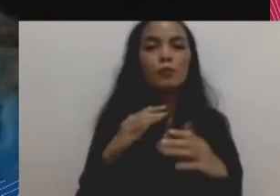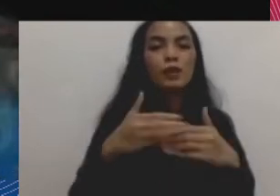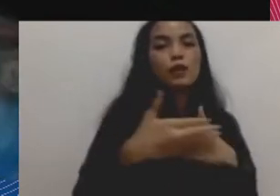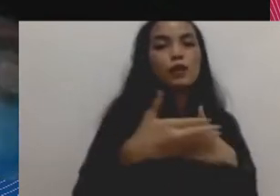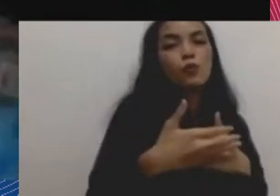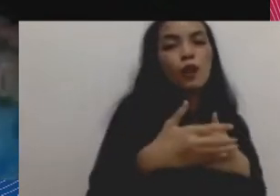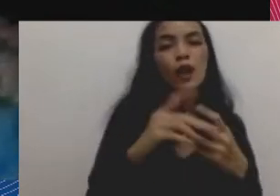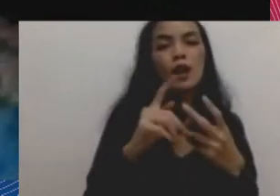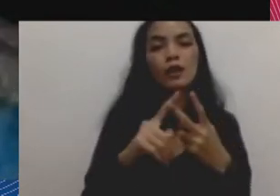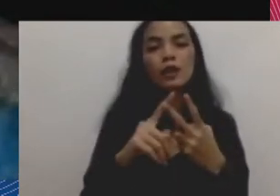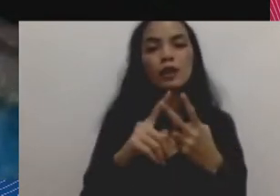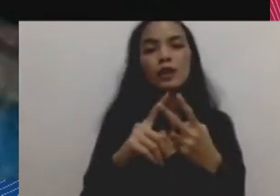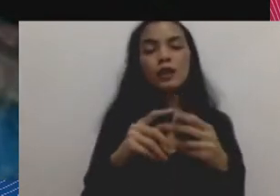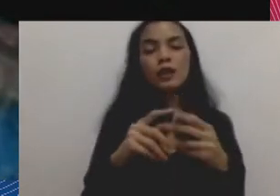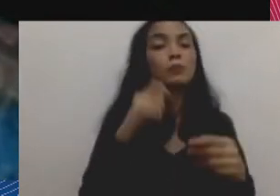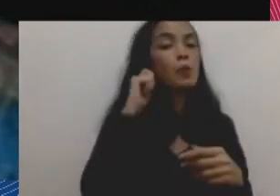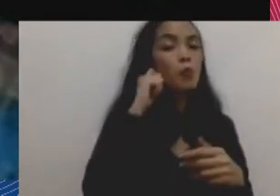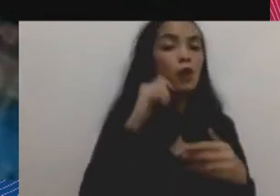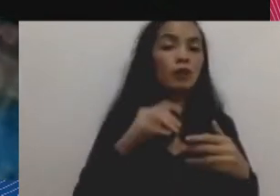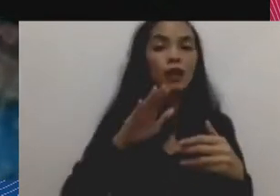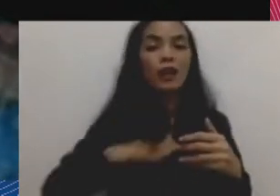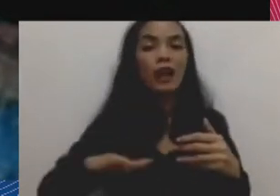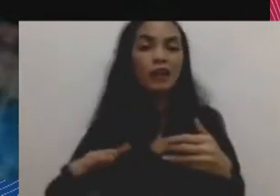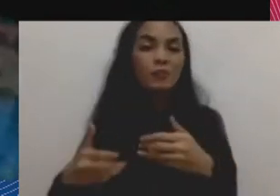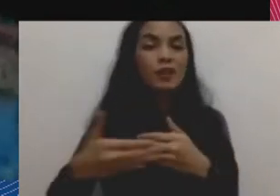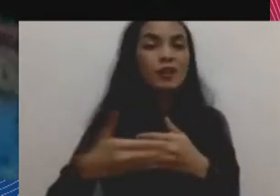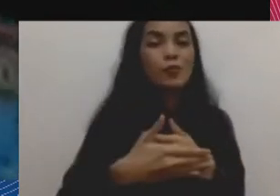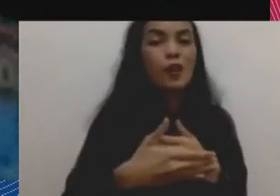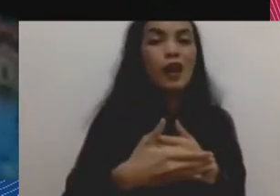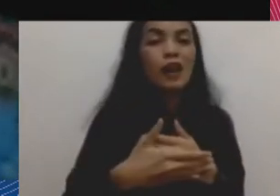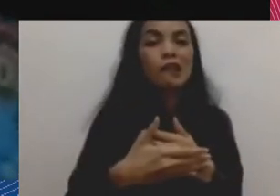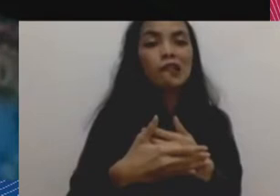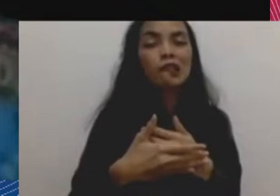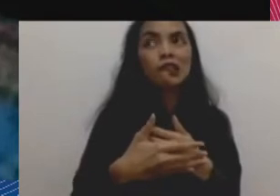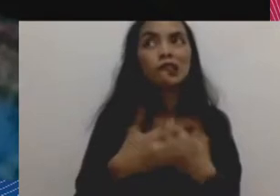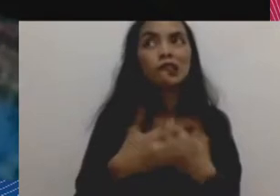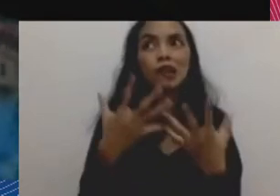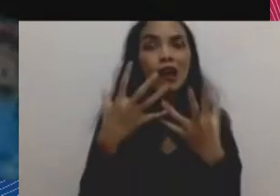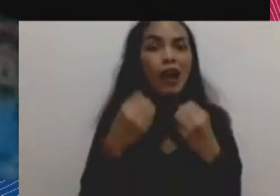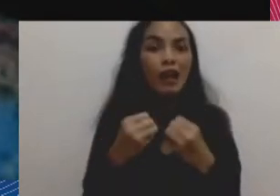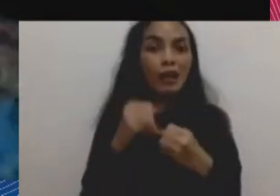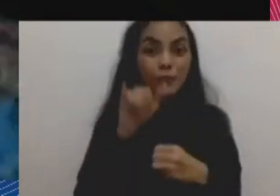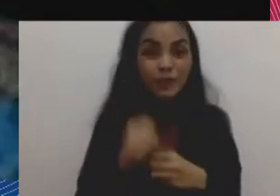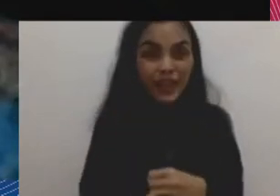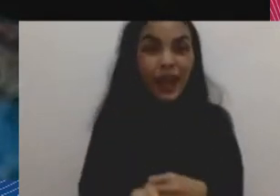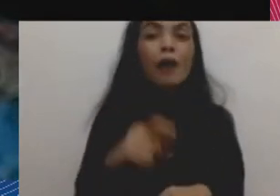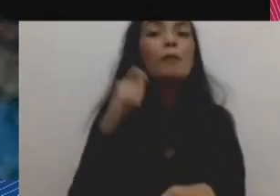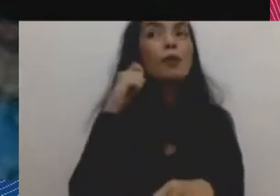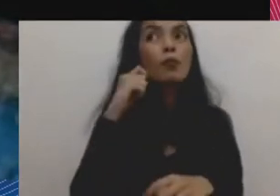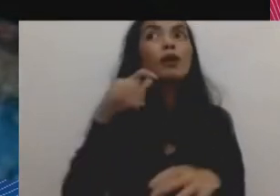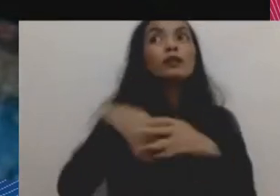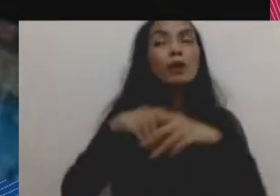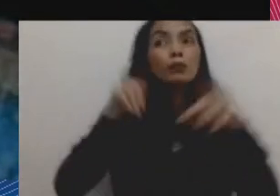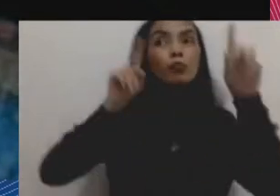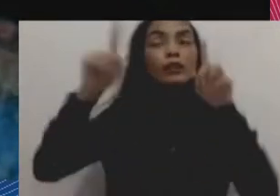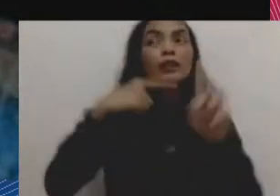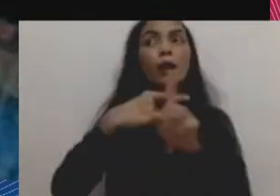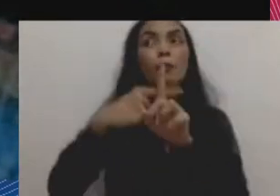the protection of women and children, of yeah. Saya berharap begitu, saya berharap sekali, karena